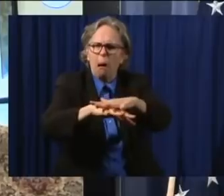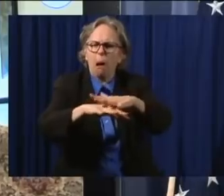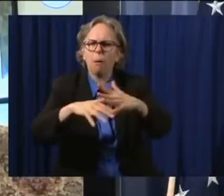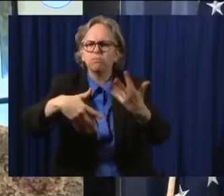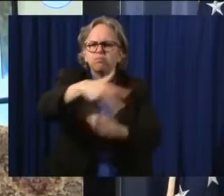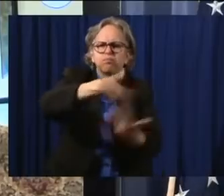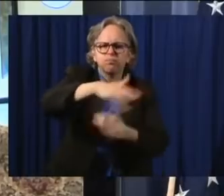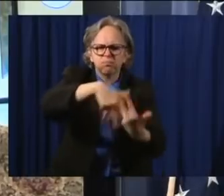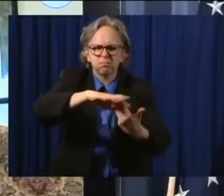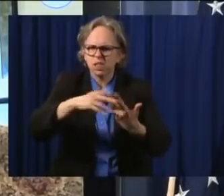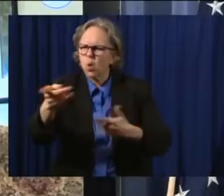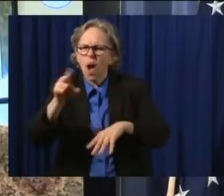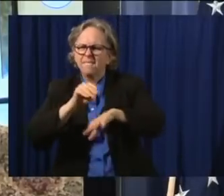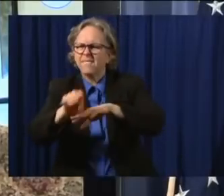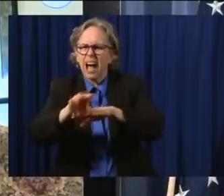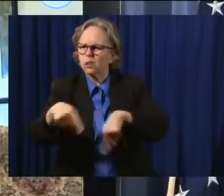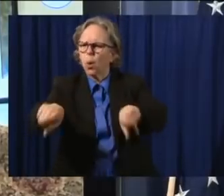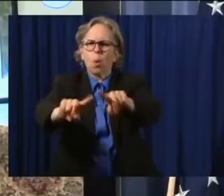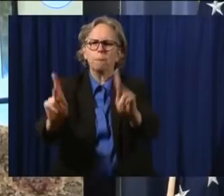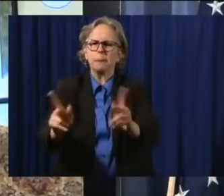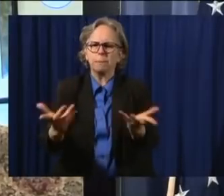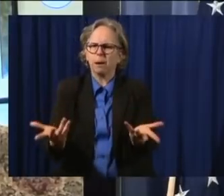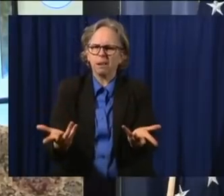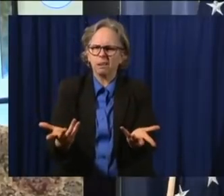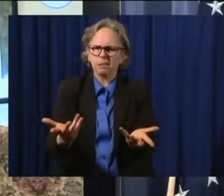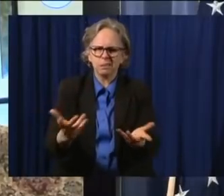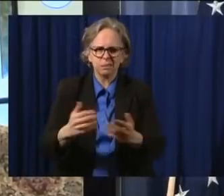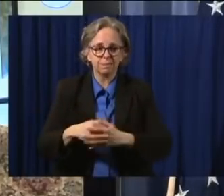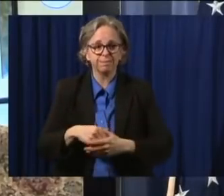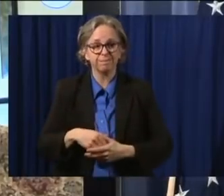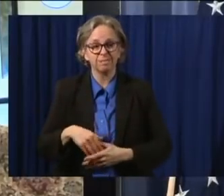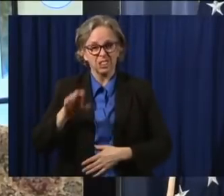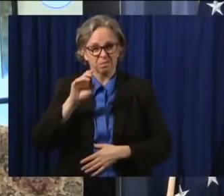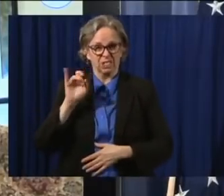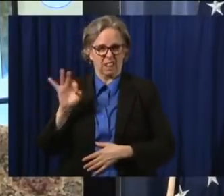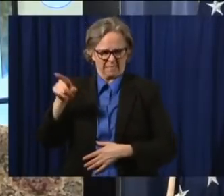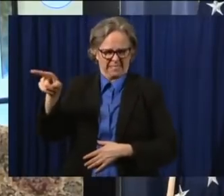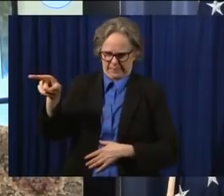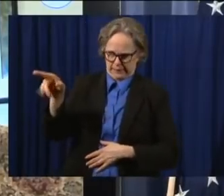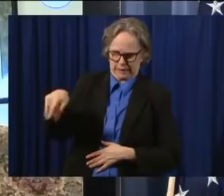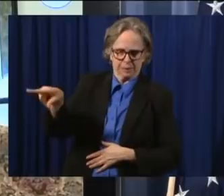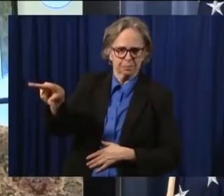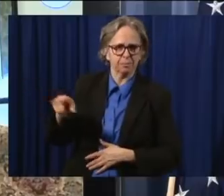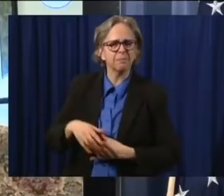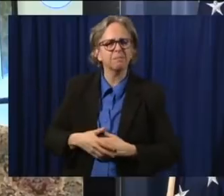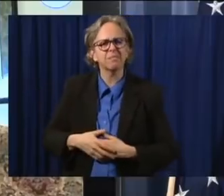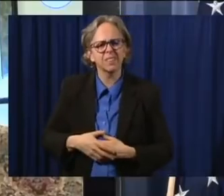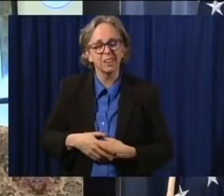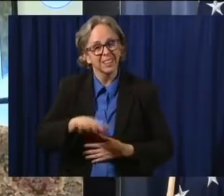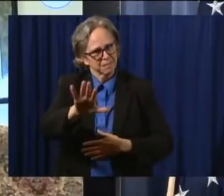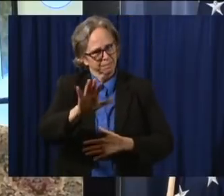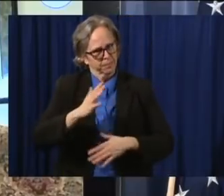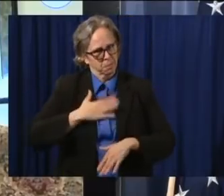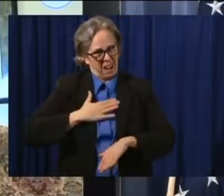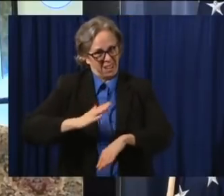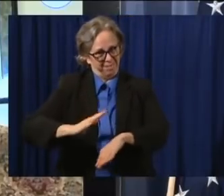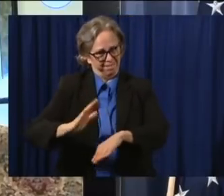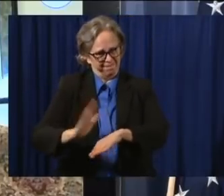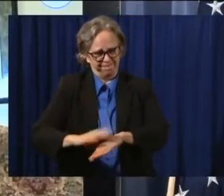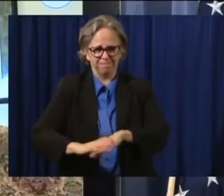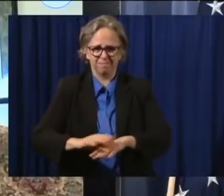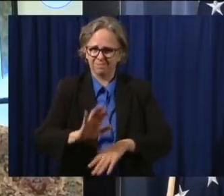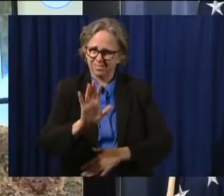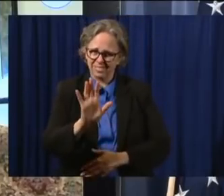And what more could we be doing? That first, and Tina could follow through. But correct me if I'm